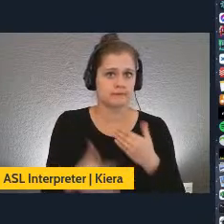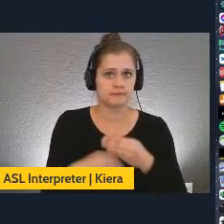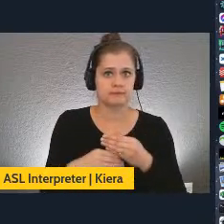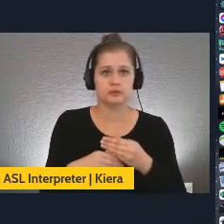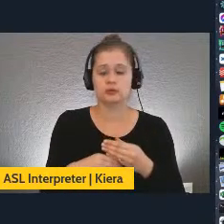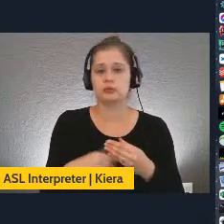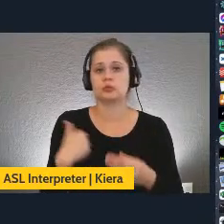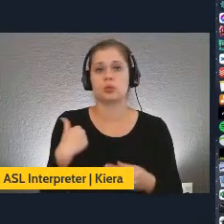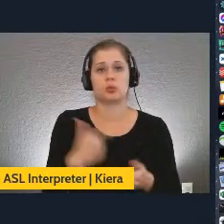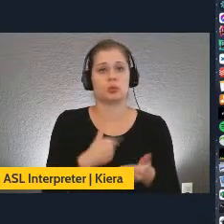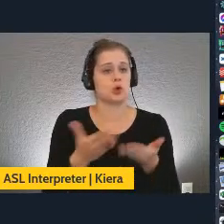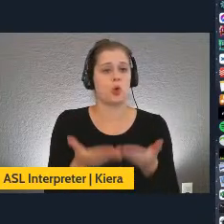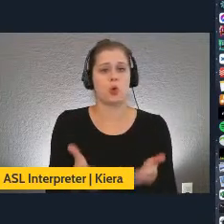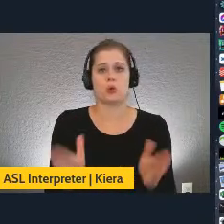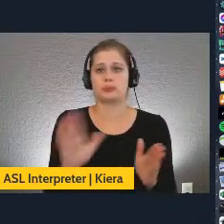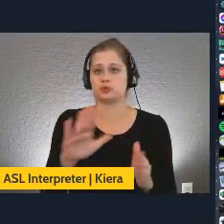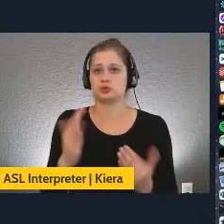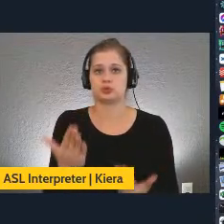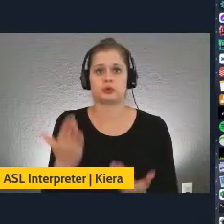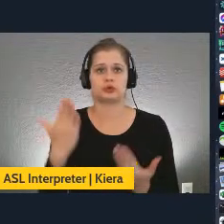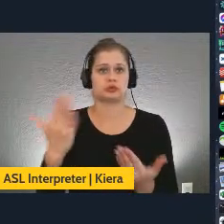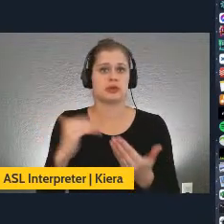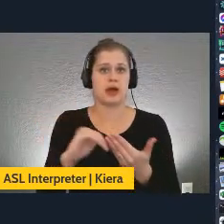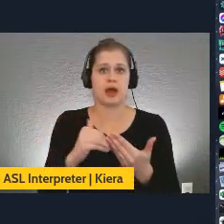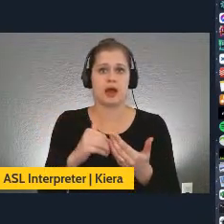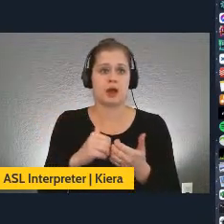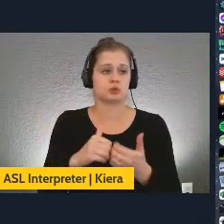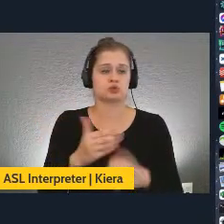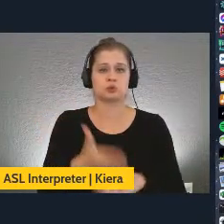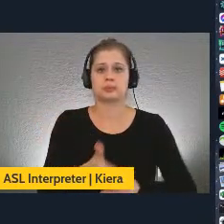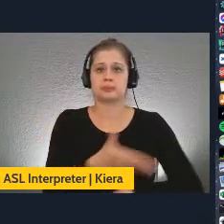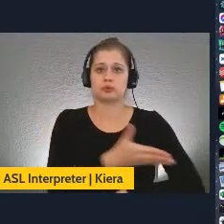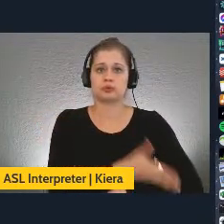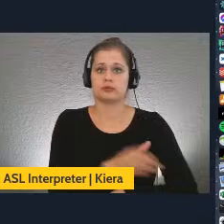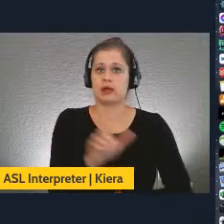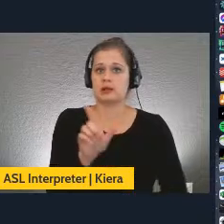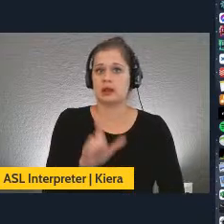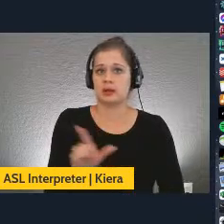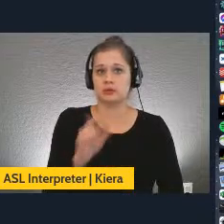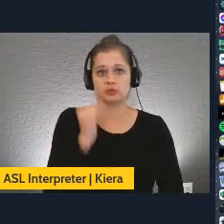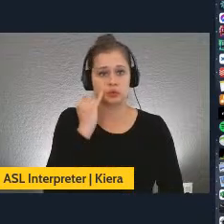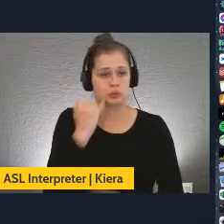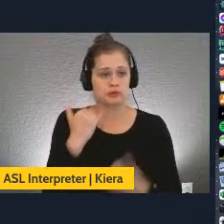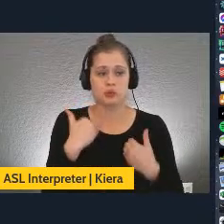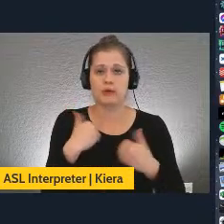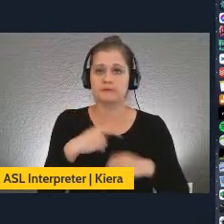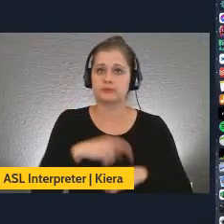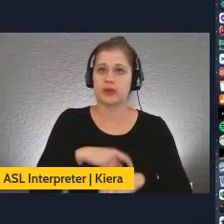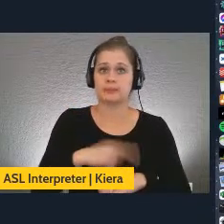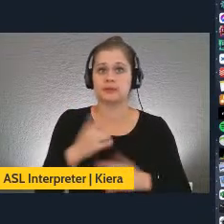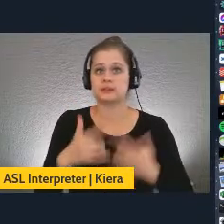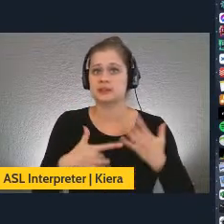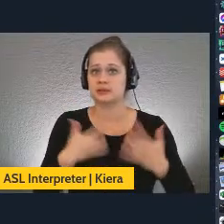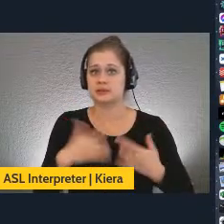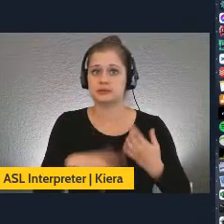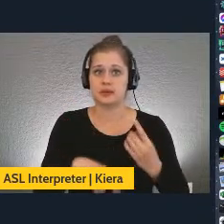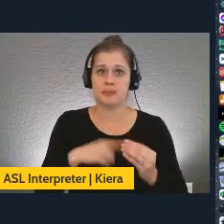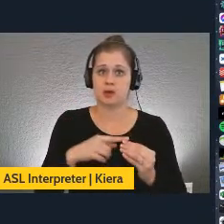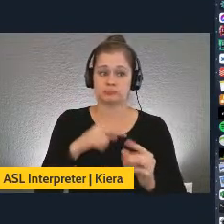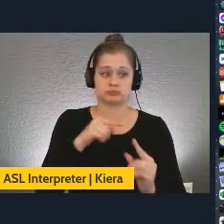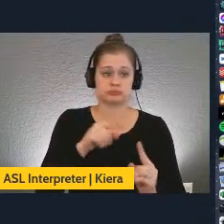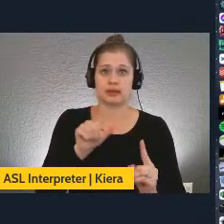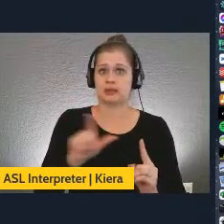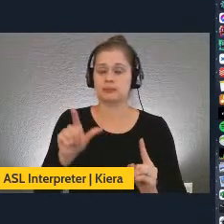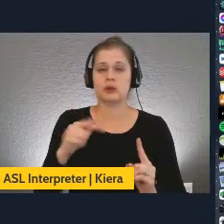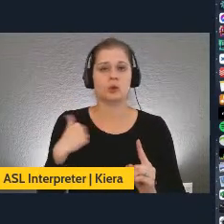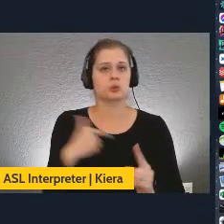to suggestions how to make this library even better. So please, if you have some extra time and you are excited about this area, we are more than happy to